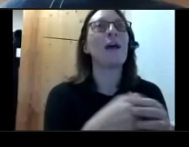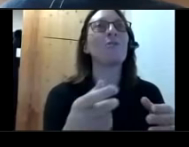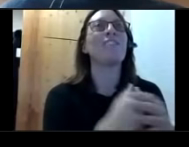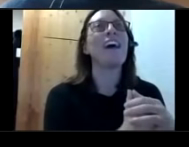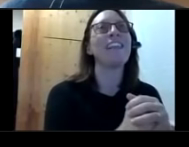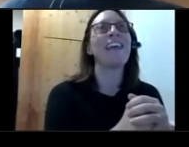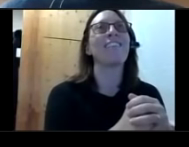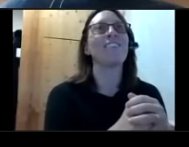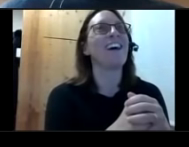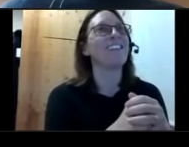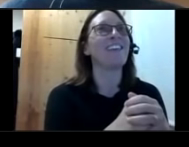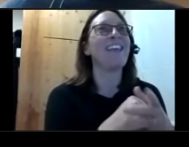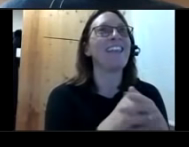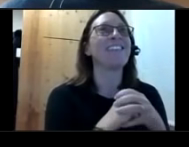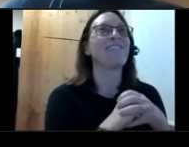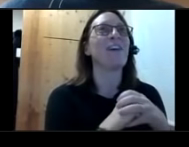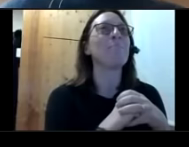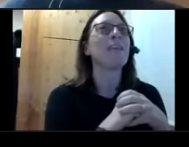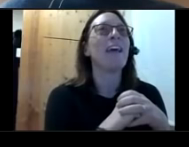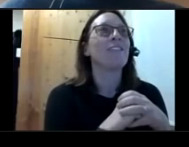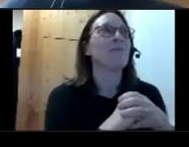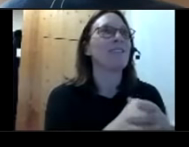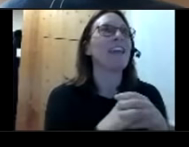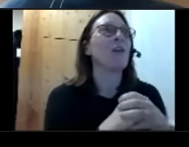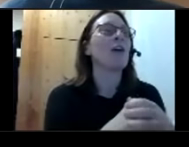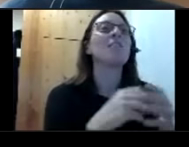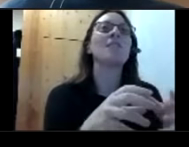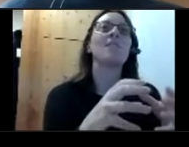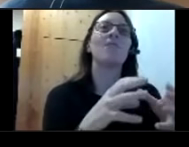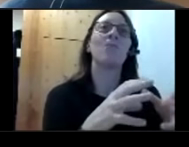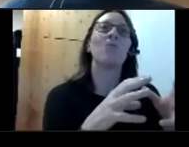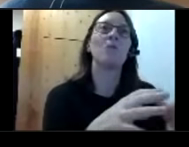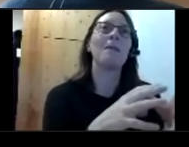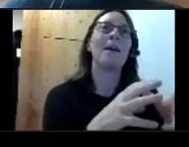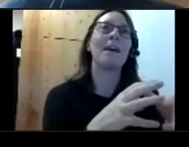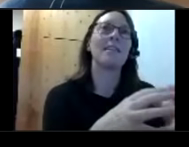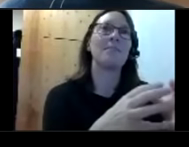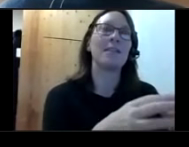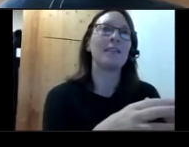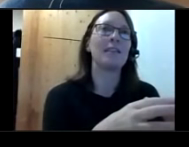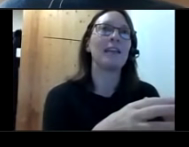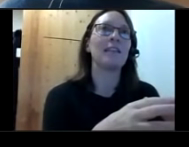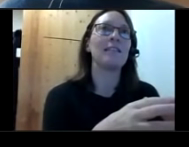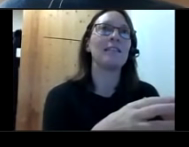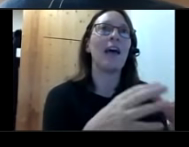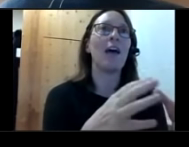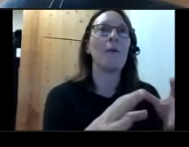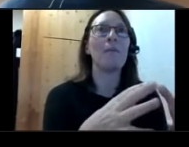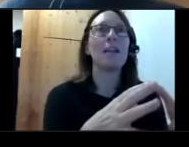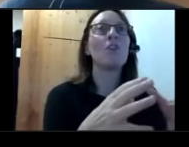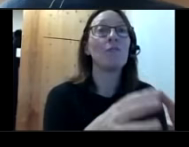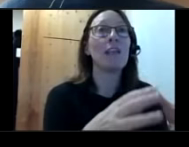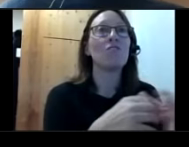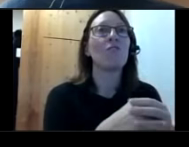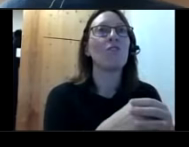I'm going to come on to that in the next few slides. Okay. So let's leave that one. Let's keep going Keep going. So in terms of what do we mean by accessibility standards,